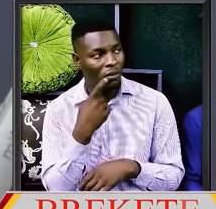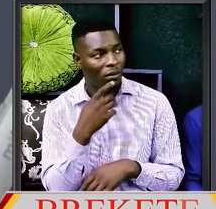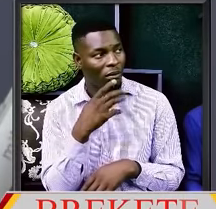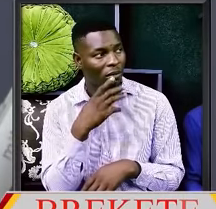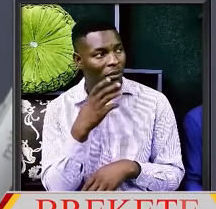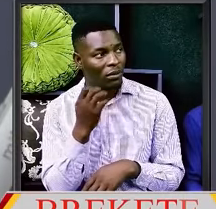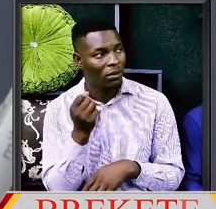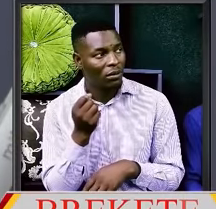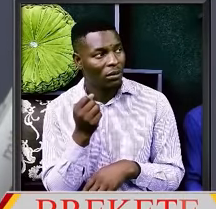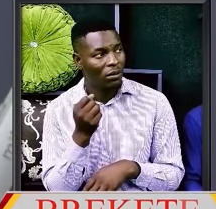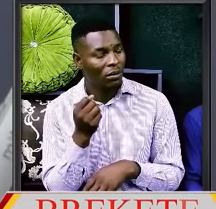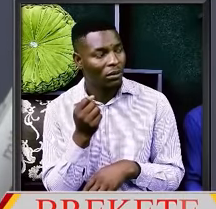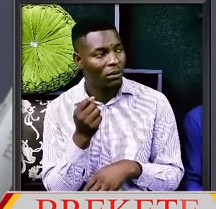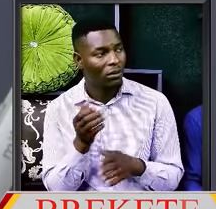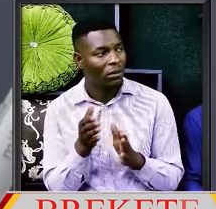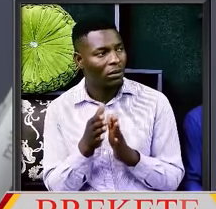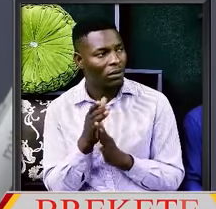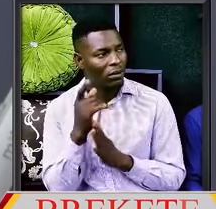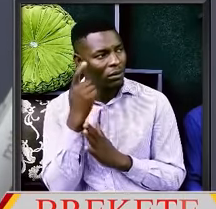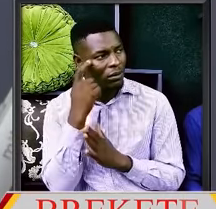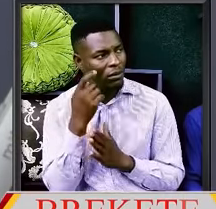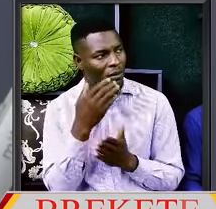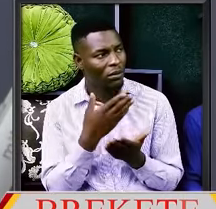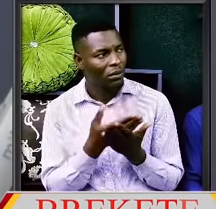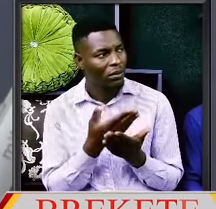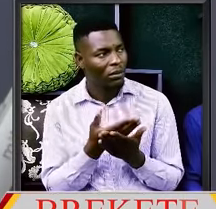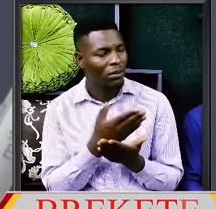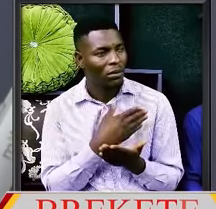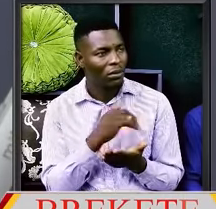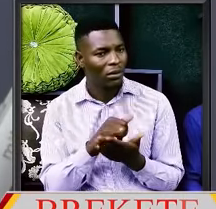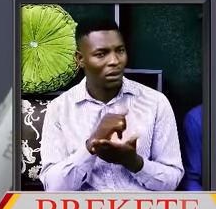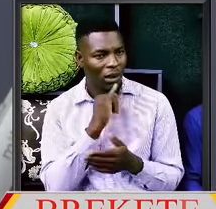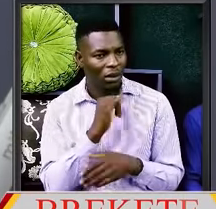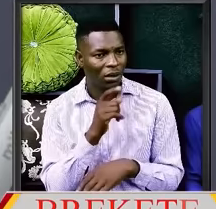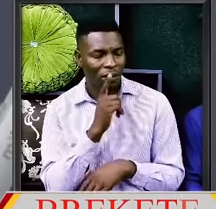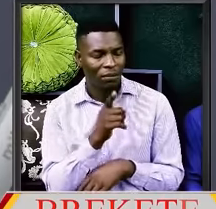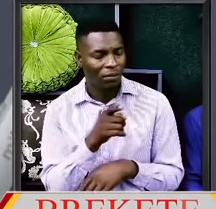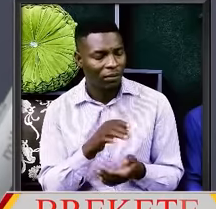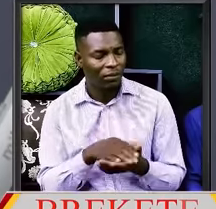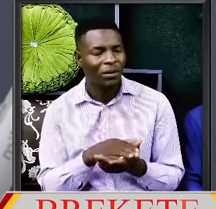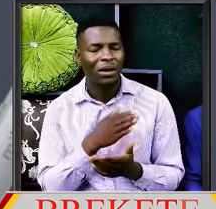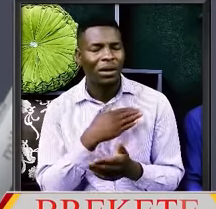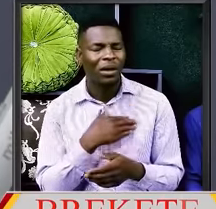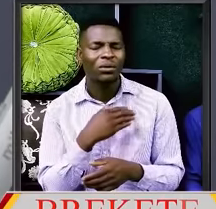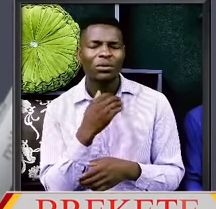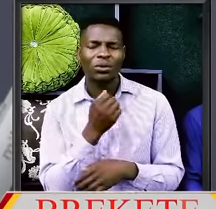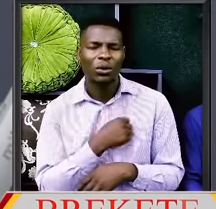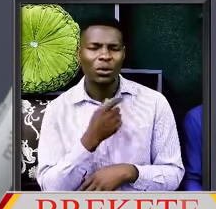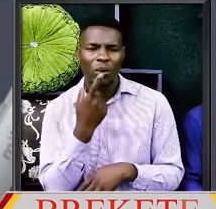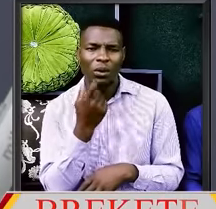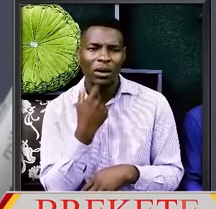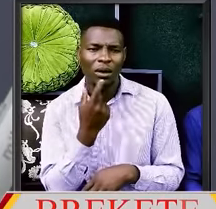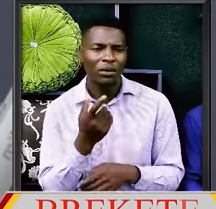money. And that's the father. Who told you? And the mother. Who told you?